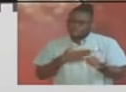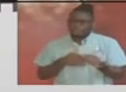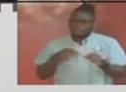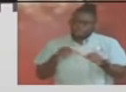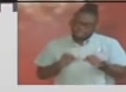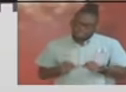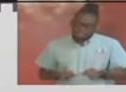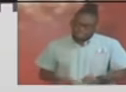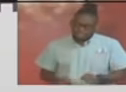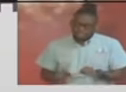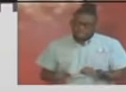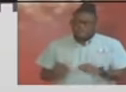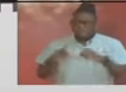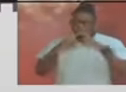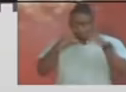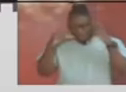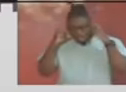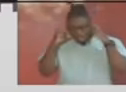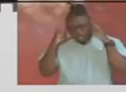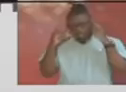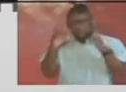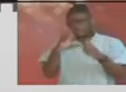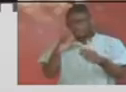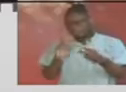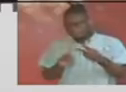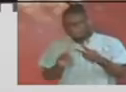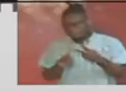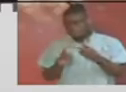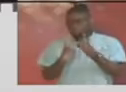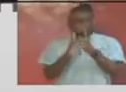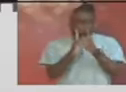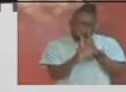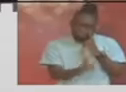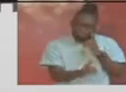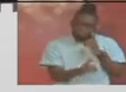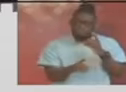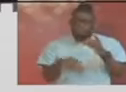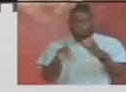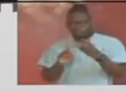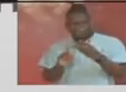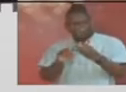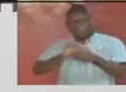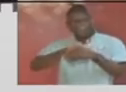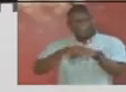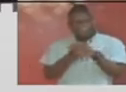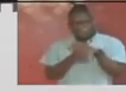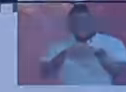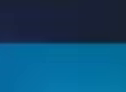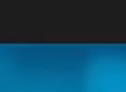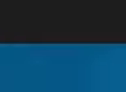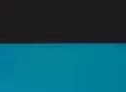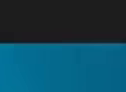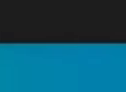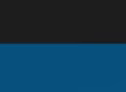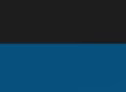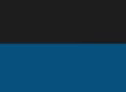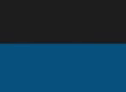W's. Most importantly, of course, wear your mask and be safe.